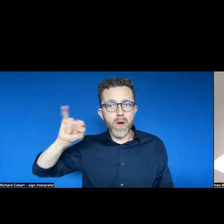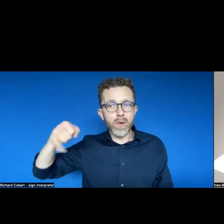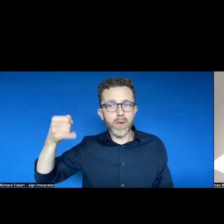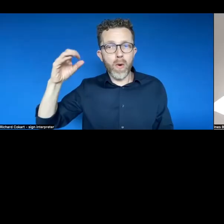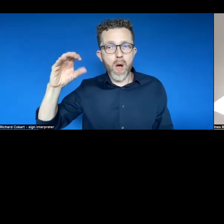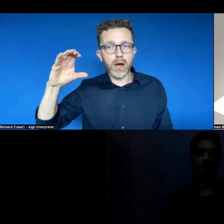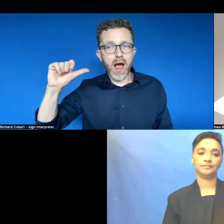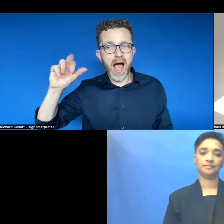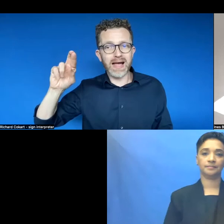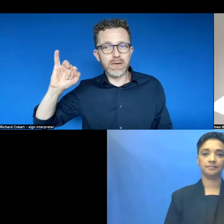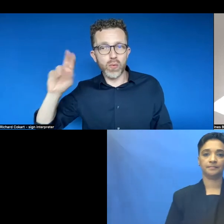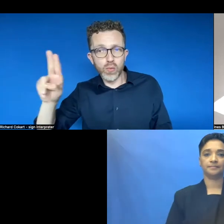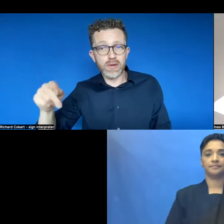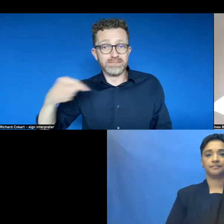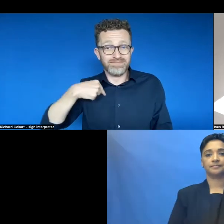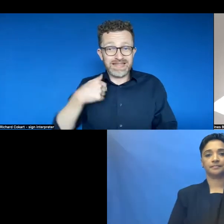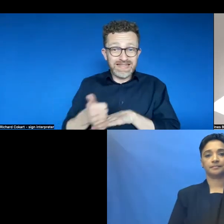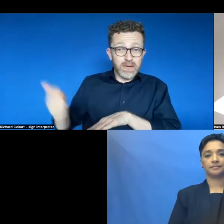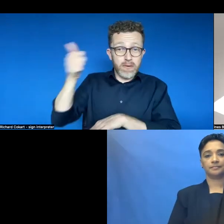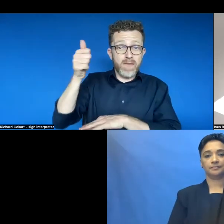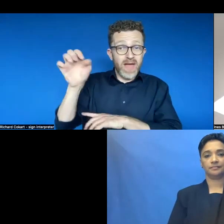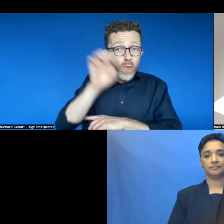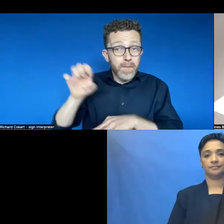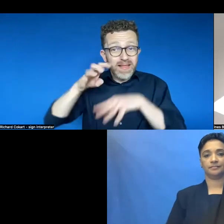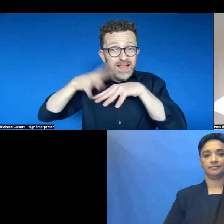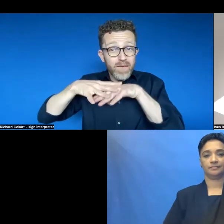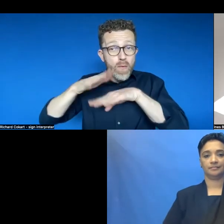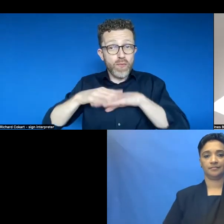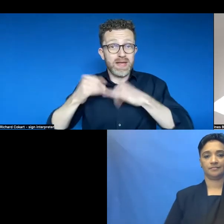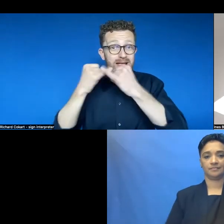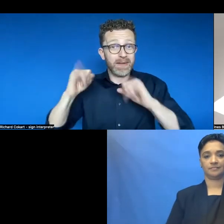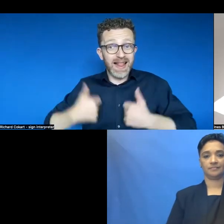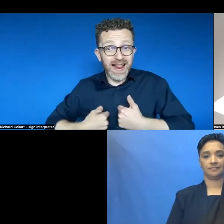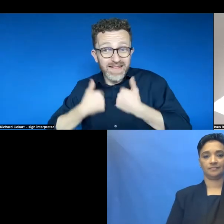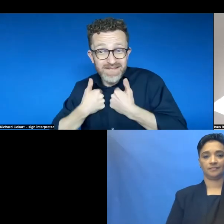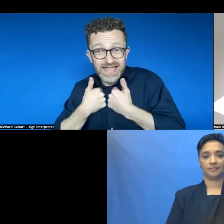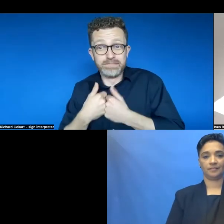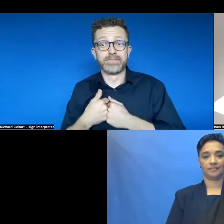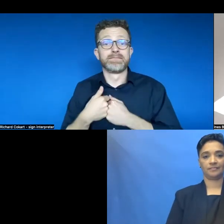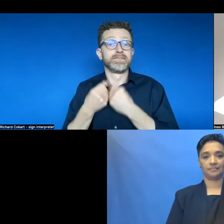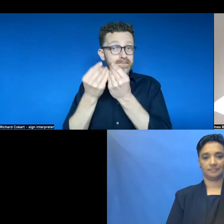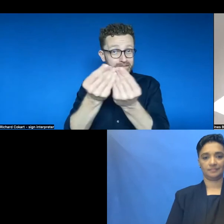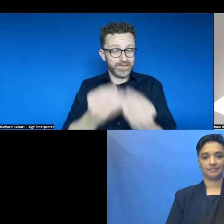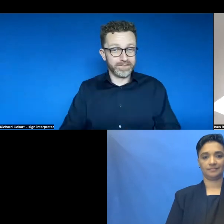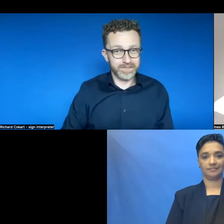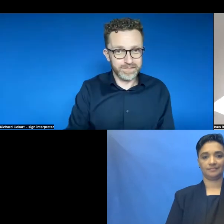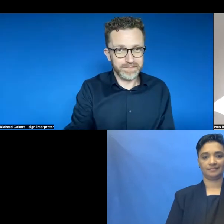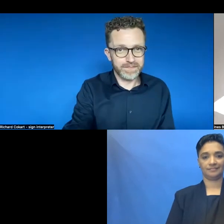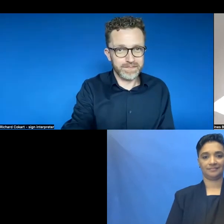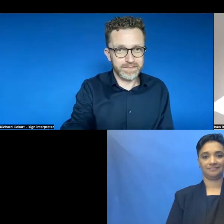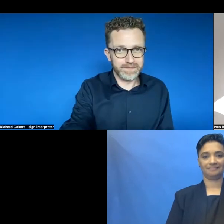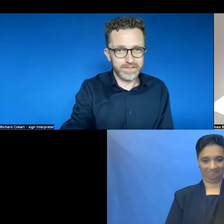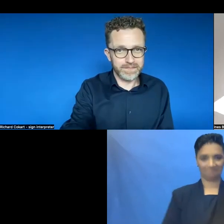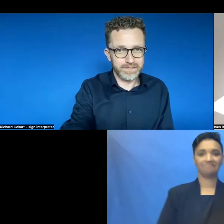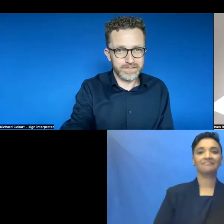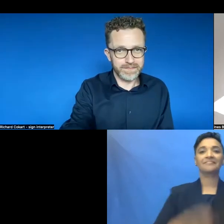we have today captioning. You can switch it on by clicking on the closed captions